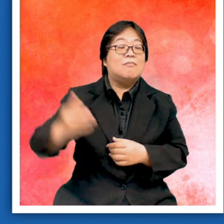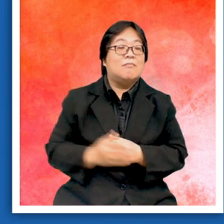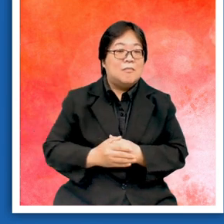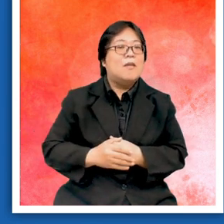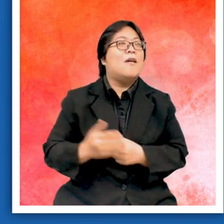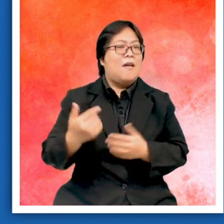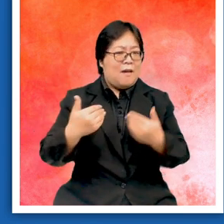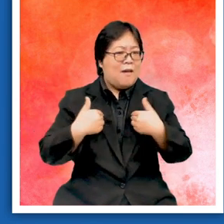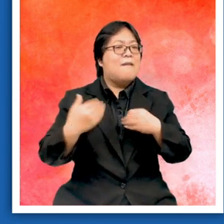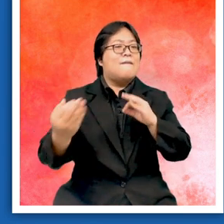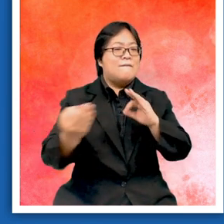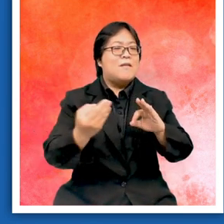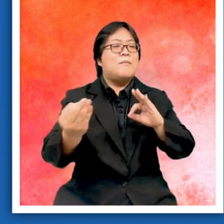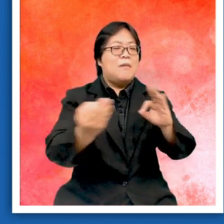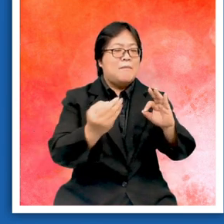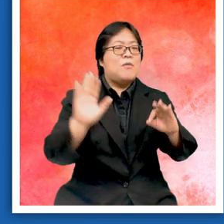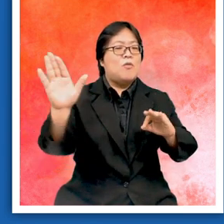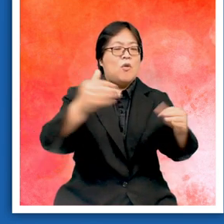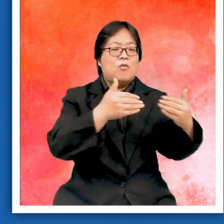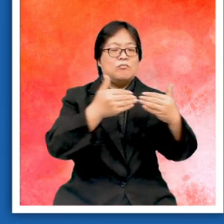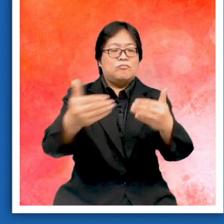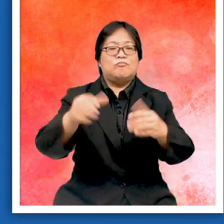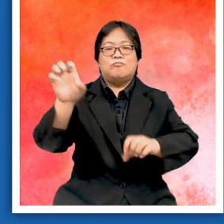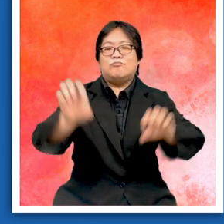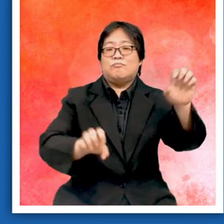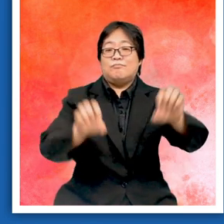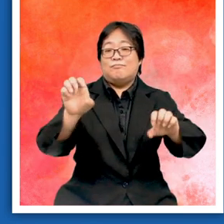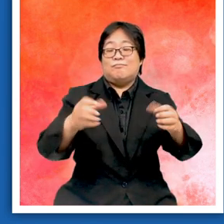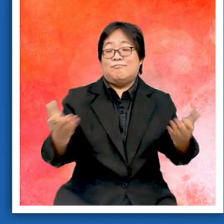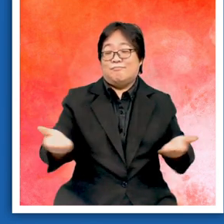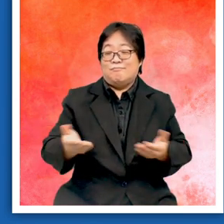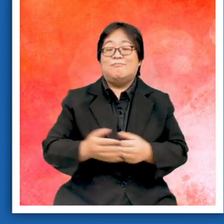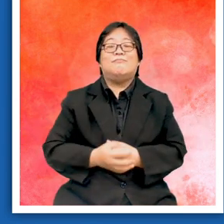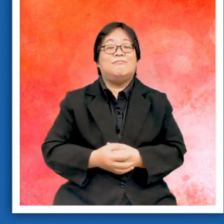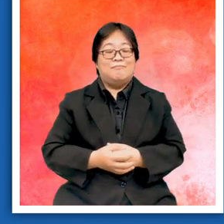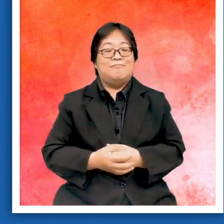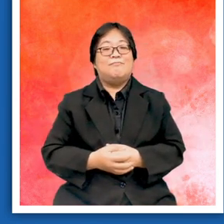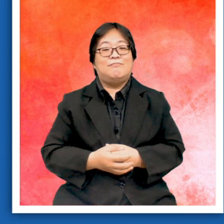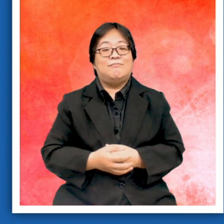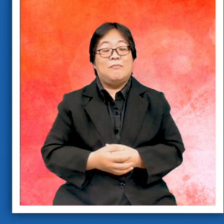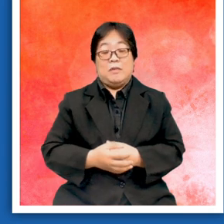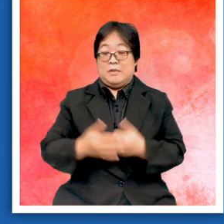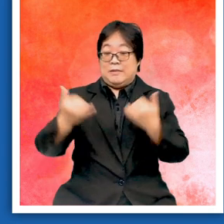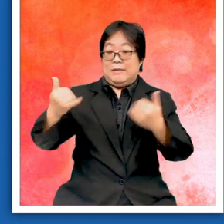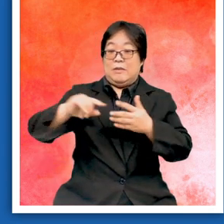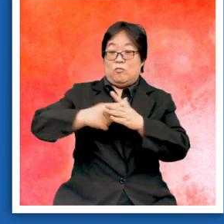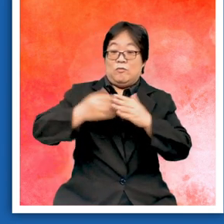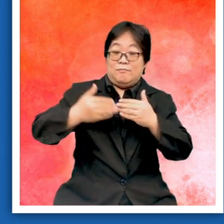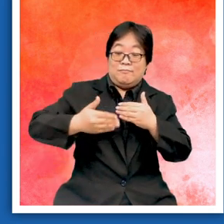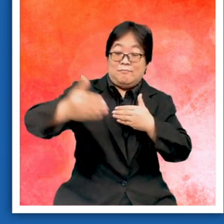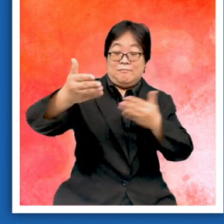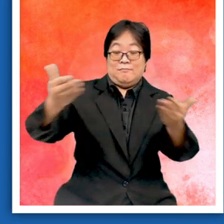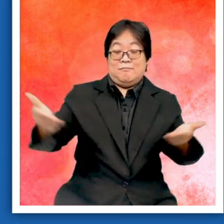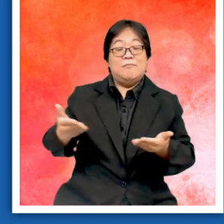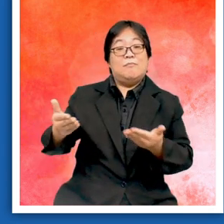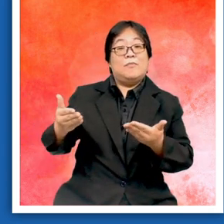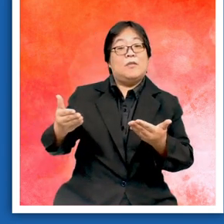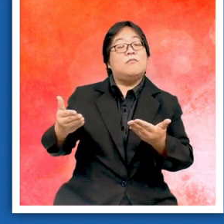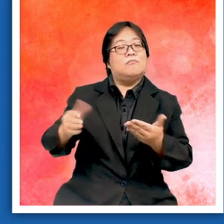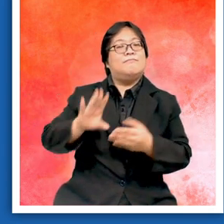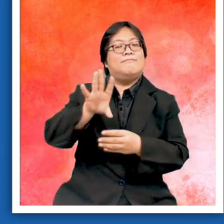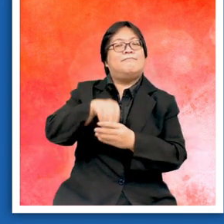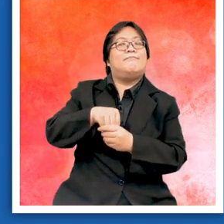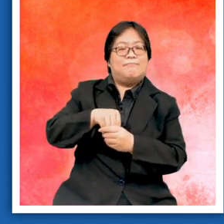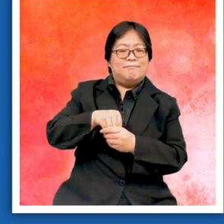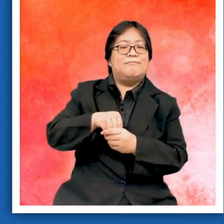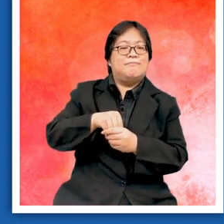get feedback on your continuous assessment from this platform as well. From now on, this platform should be included